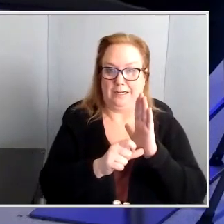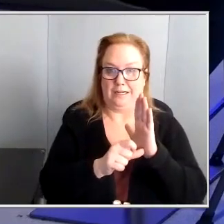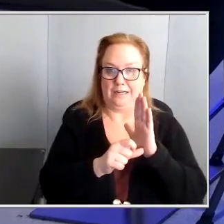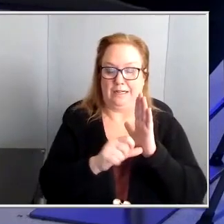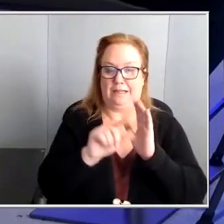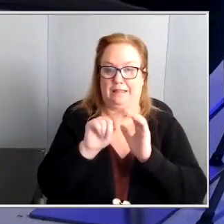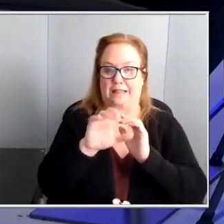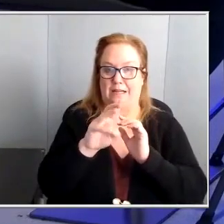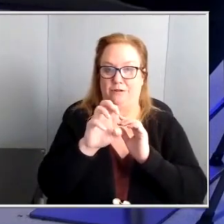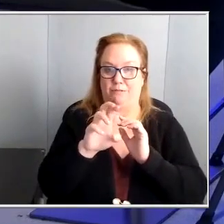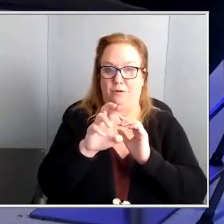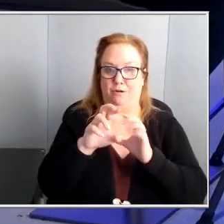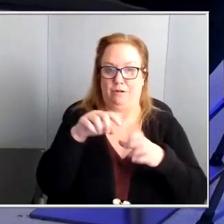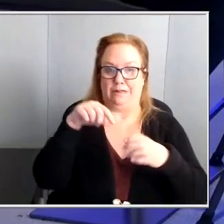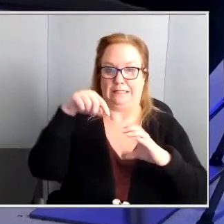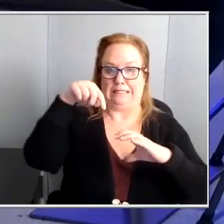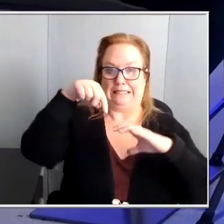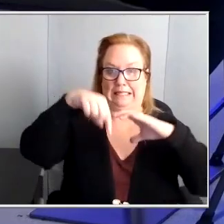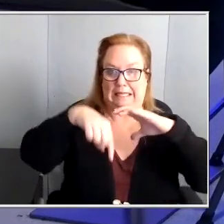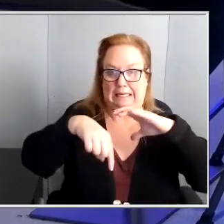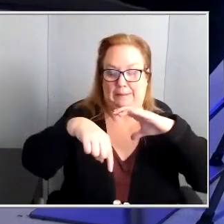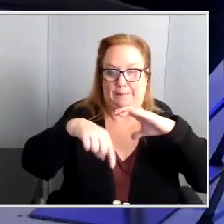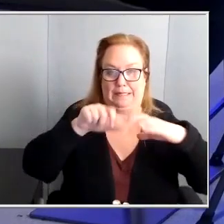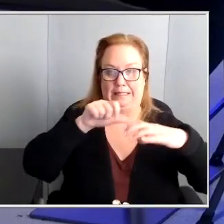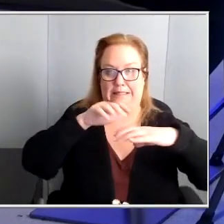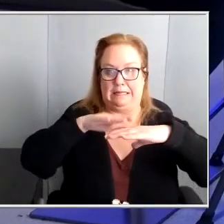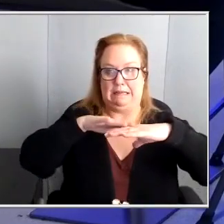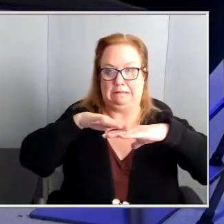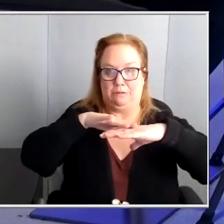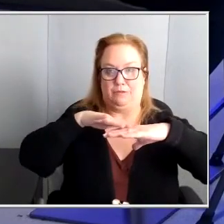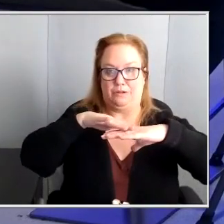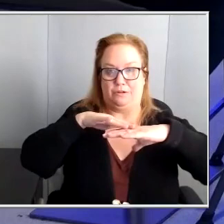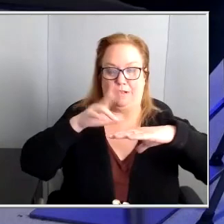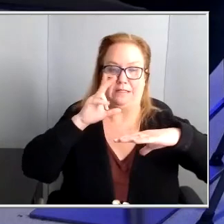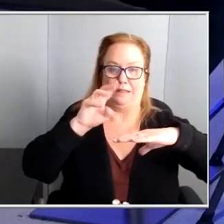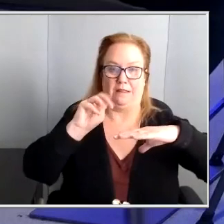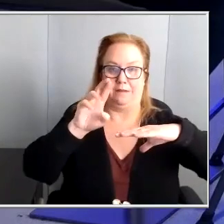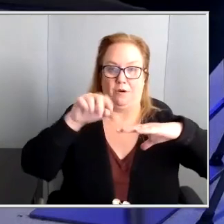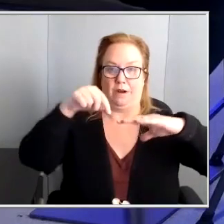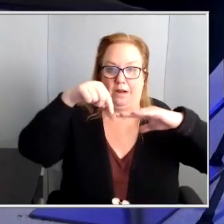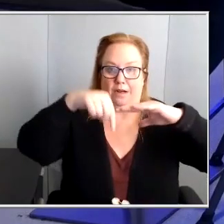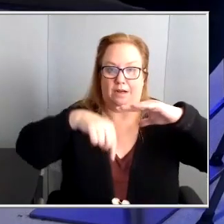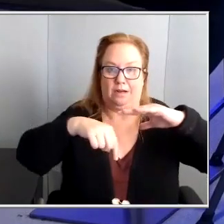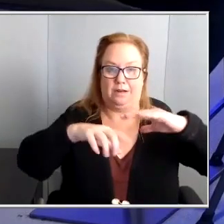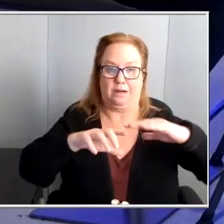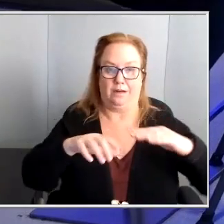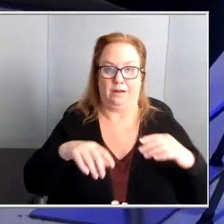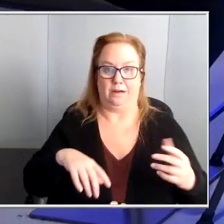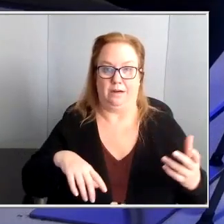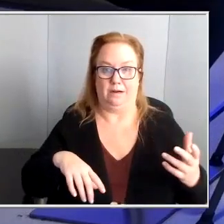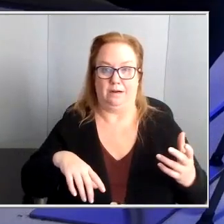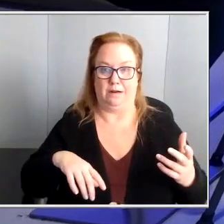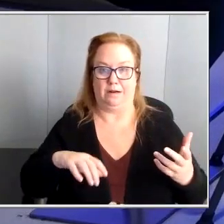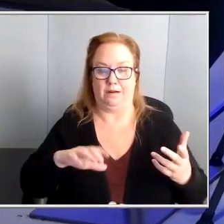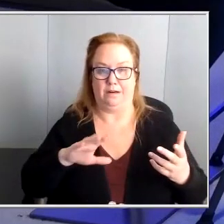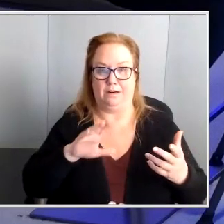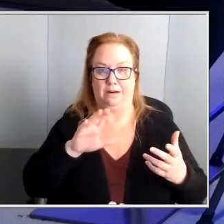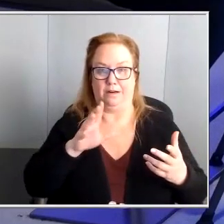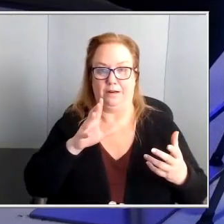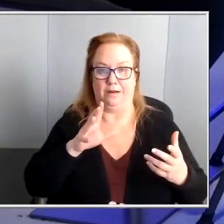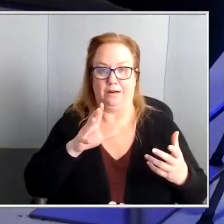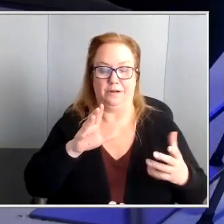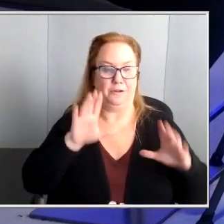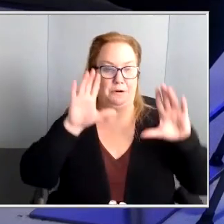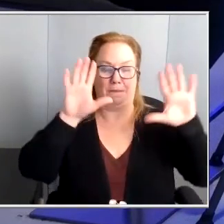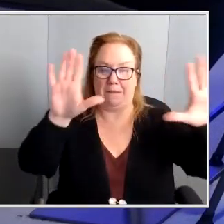looked a little deep. It wasn't very superficial as I saw it on the MRI. how's that saying? You're marvelous. I